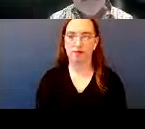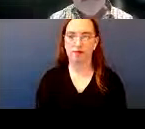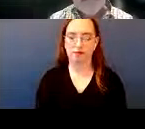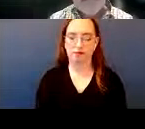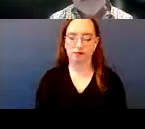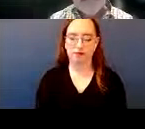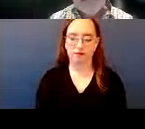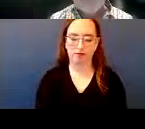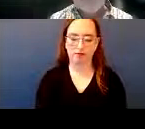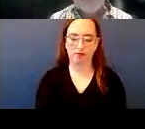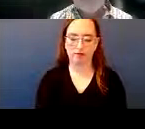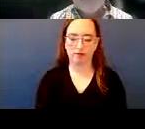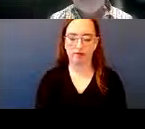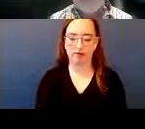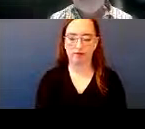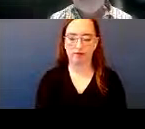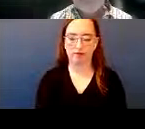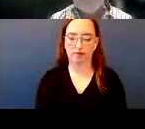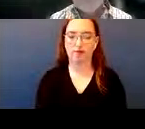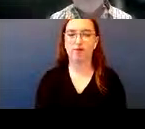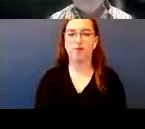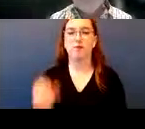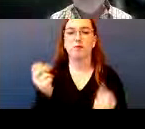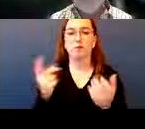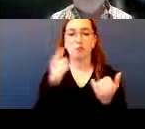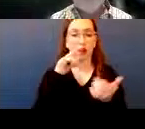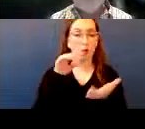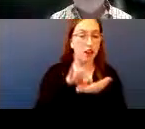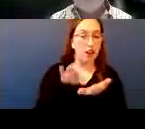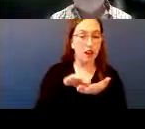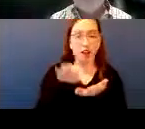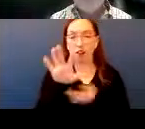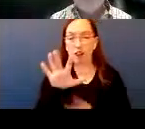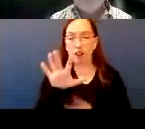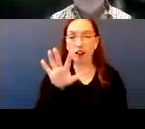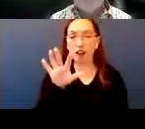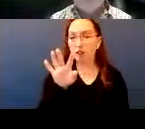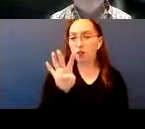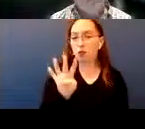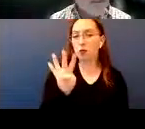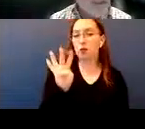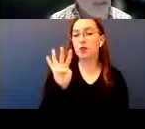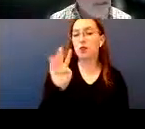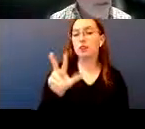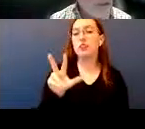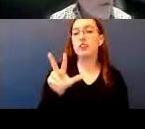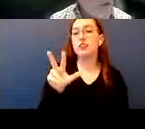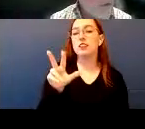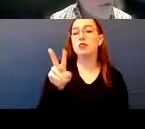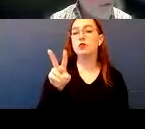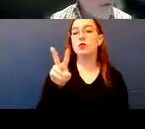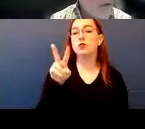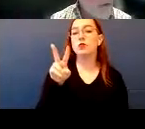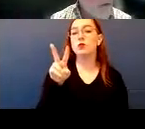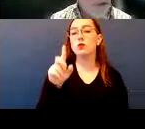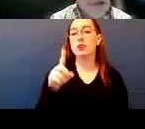Okay, I'm going to count this one down now. 5, 4, 3,